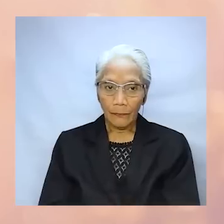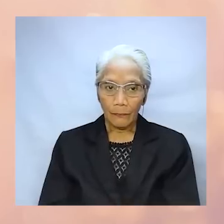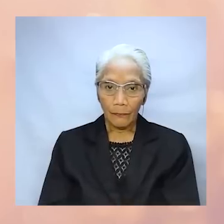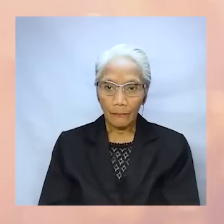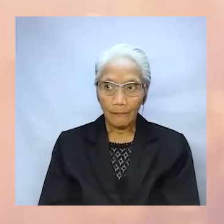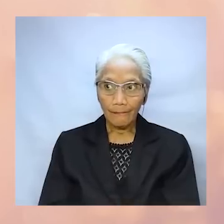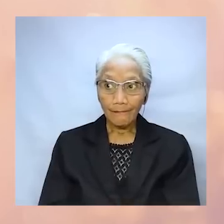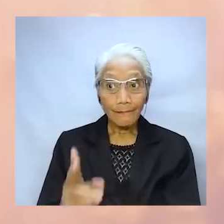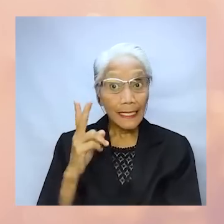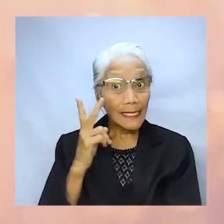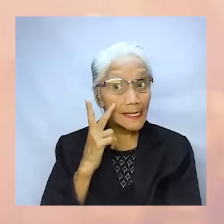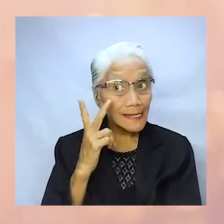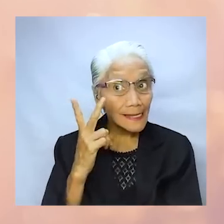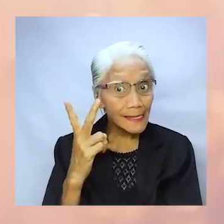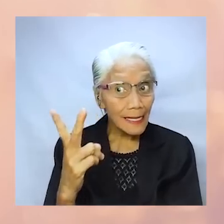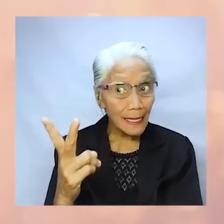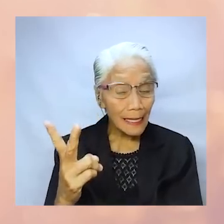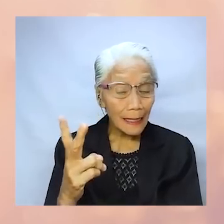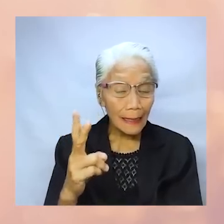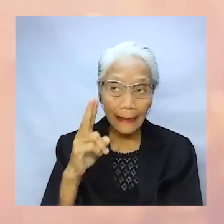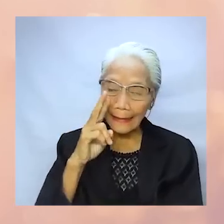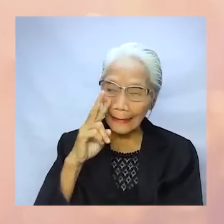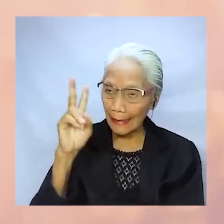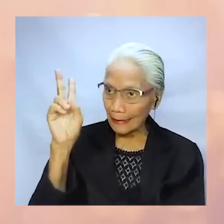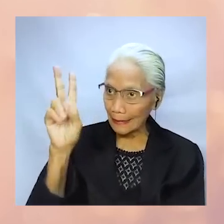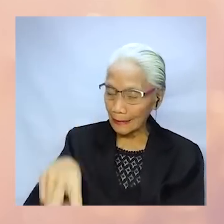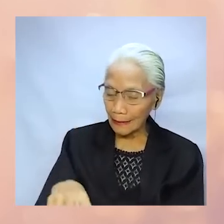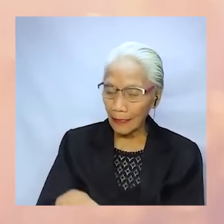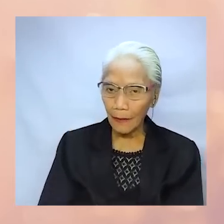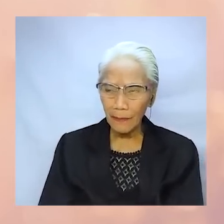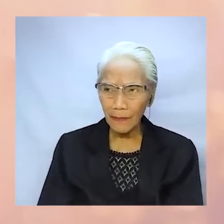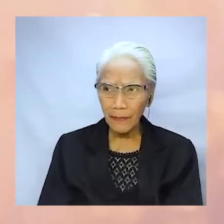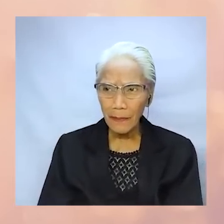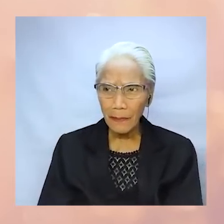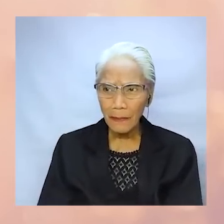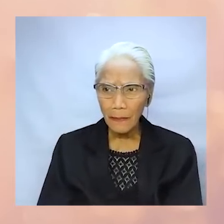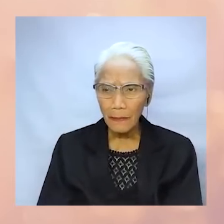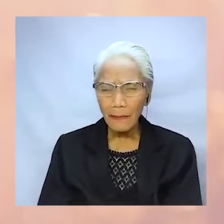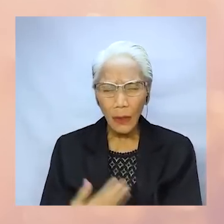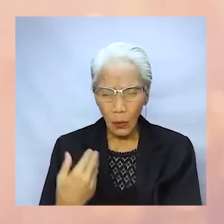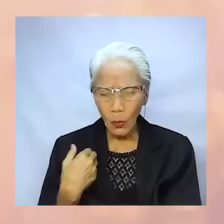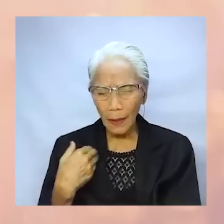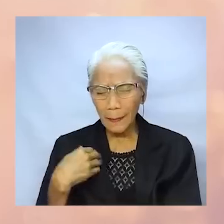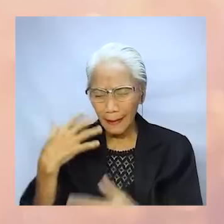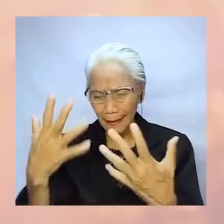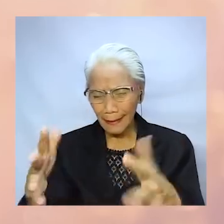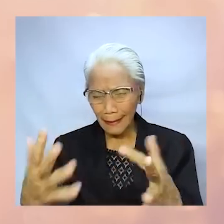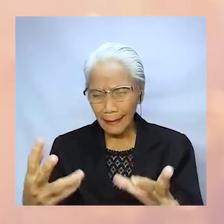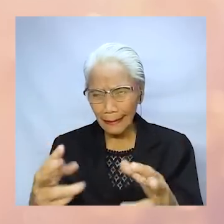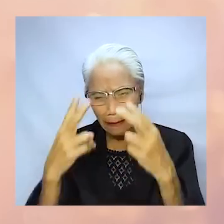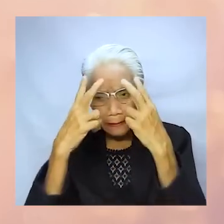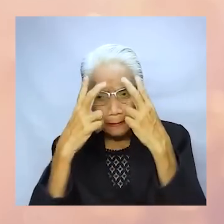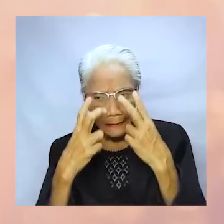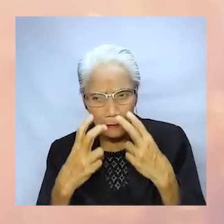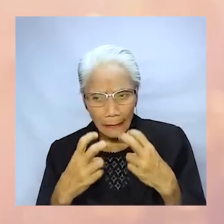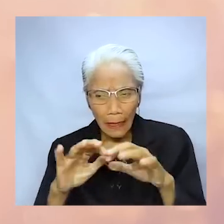Seeing the unseen. We have been reflecting on how human